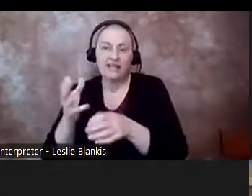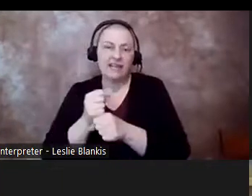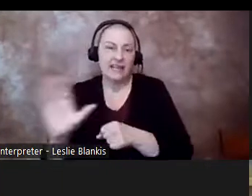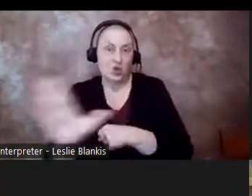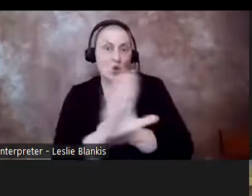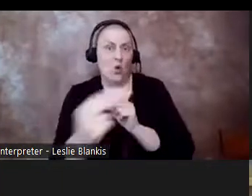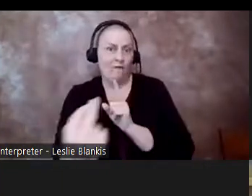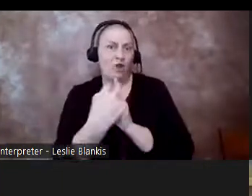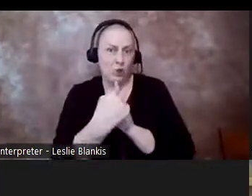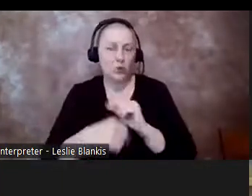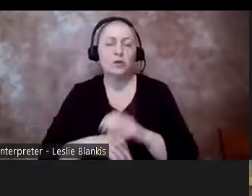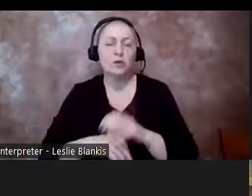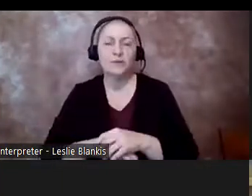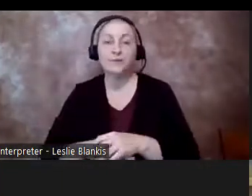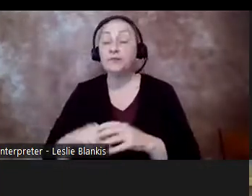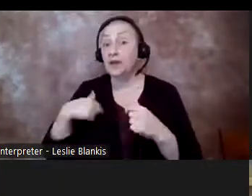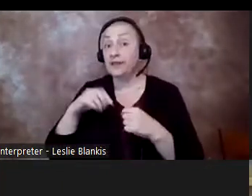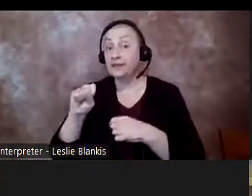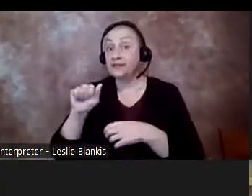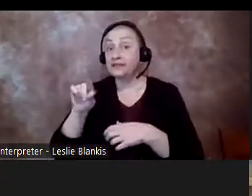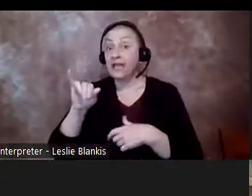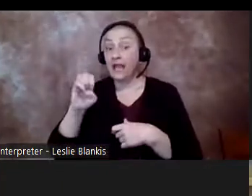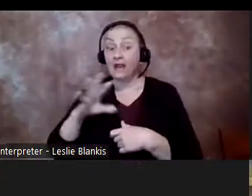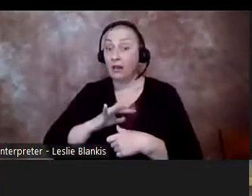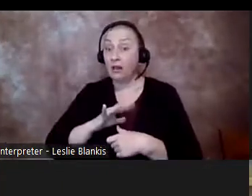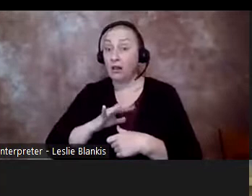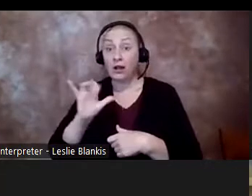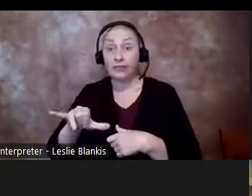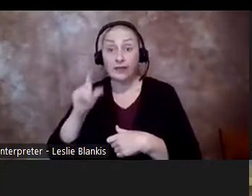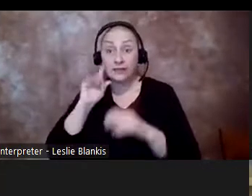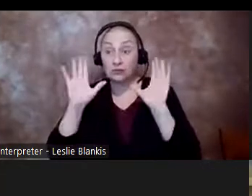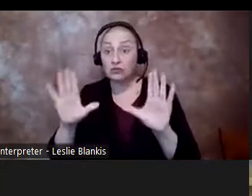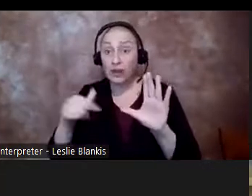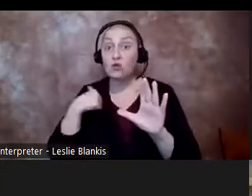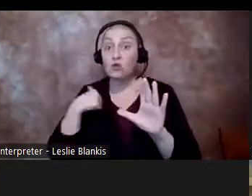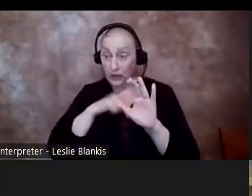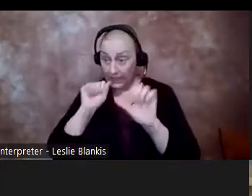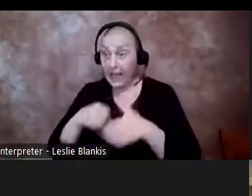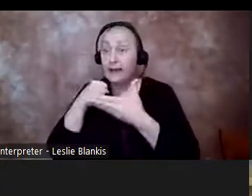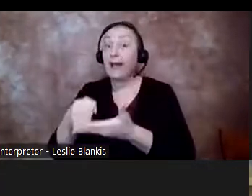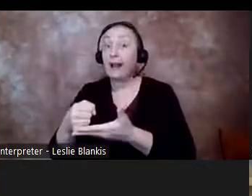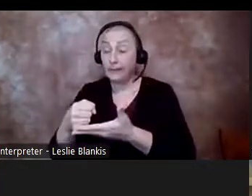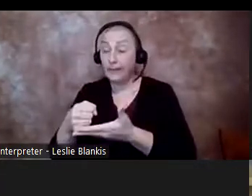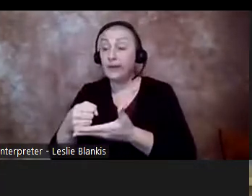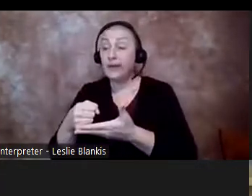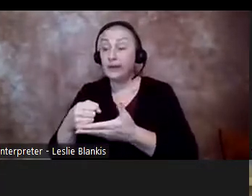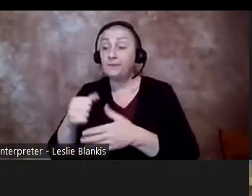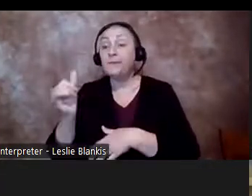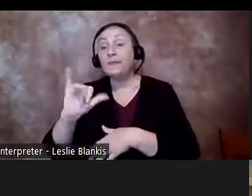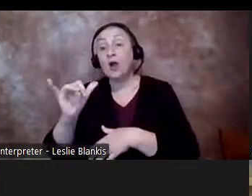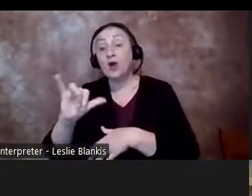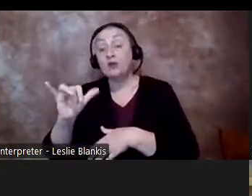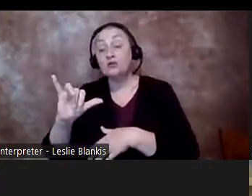This is Sadie. That is right up our alley. So yes, we could help, and then we could also we could